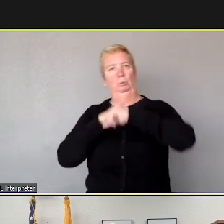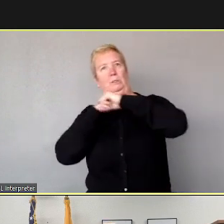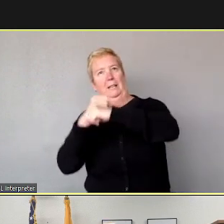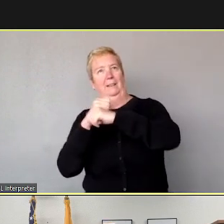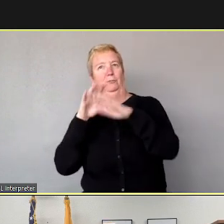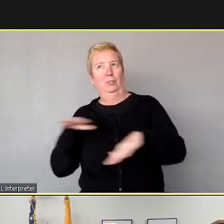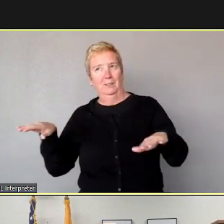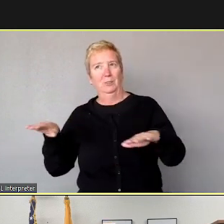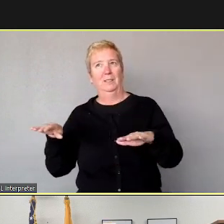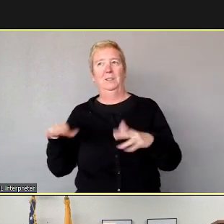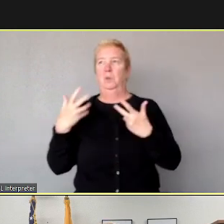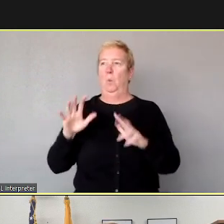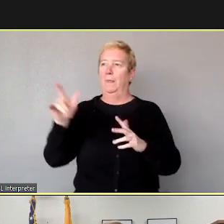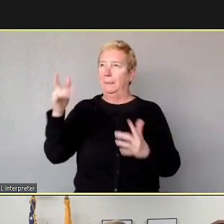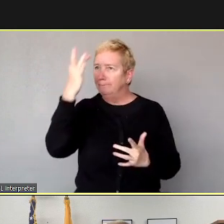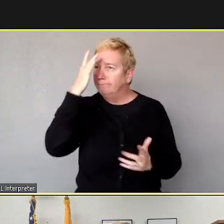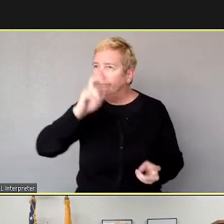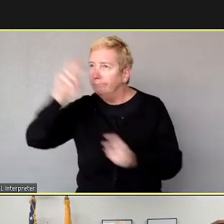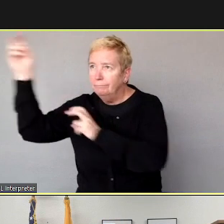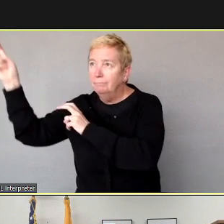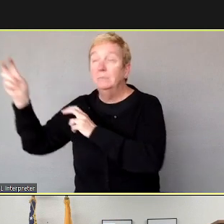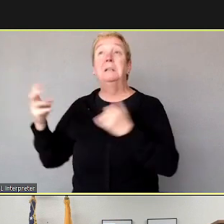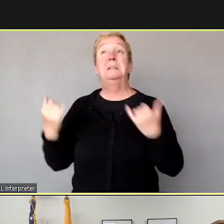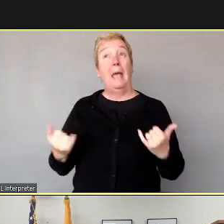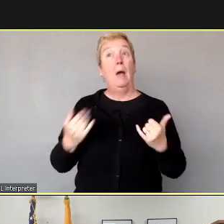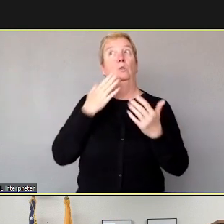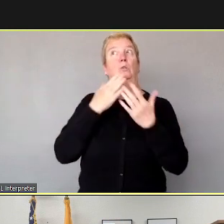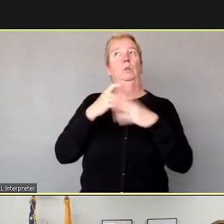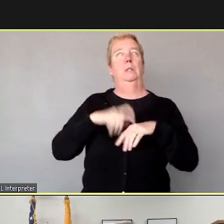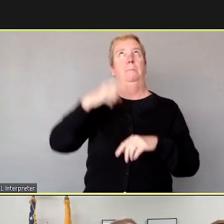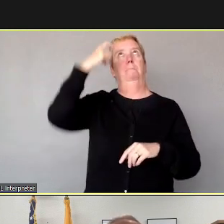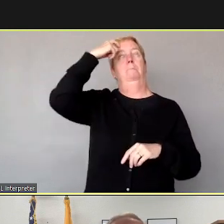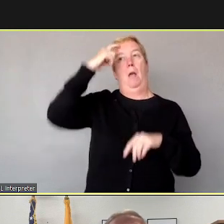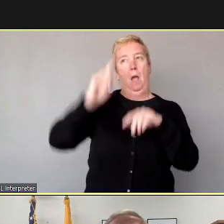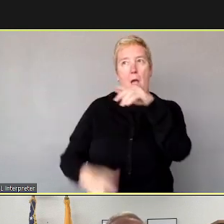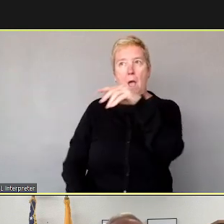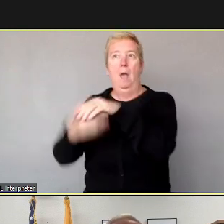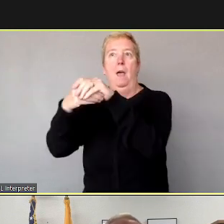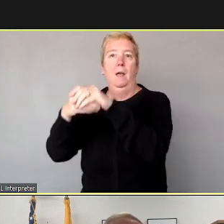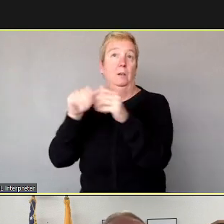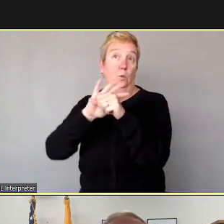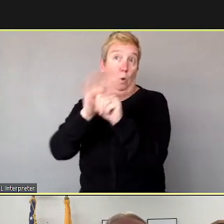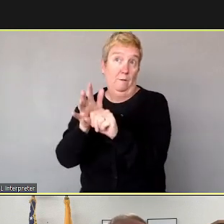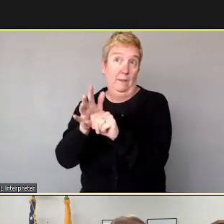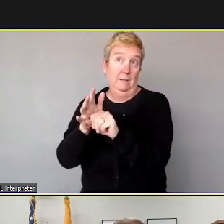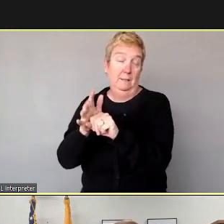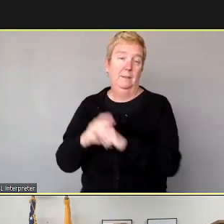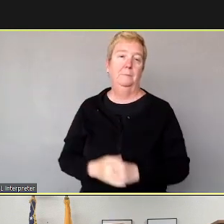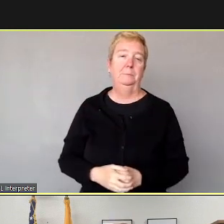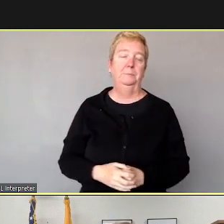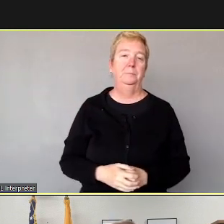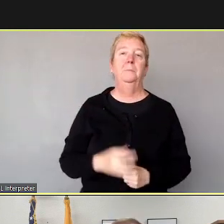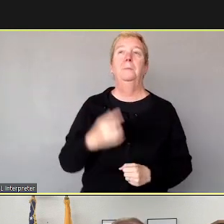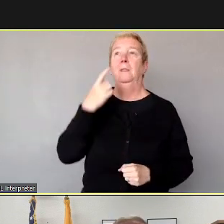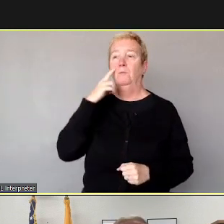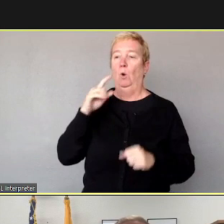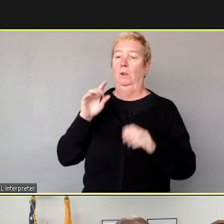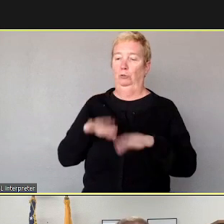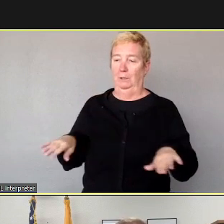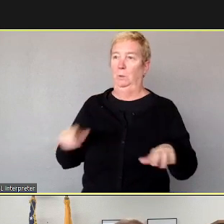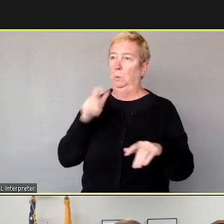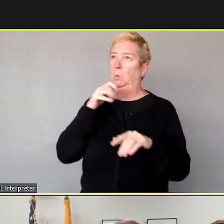And so this is a really good time to think about the COVID vaccine for the for kids newly